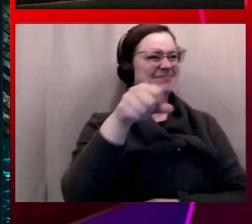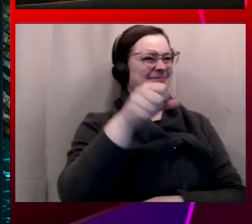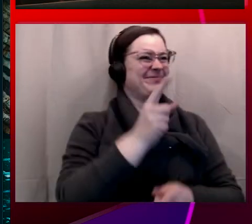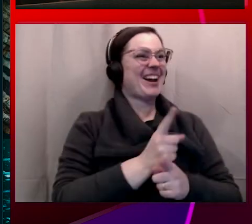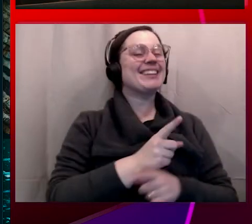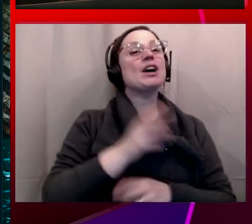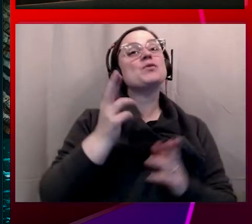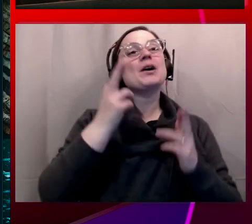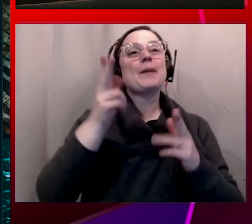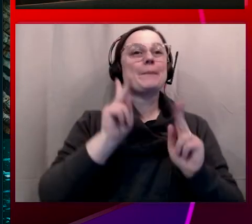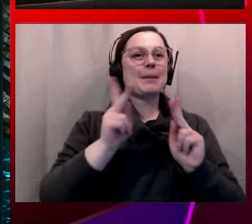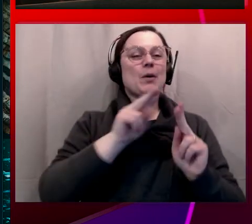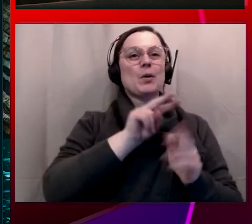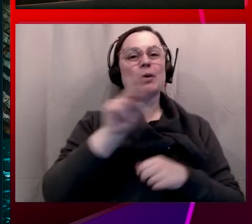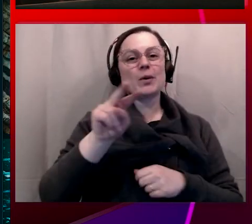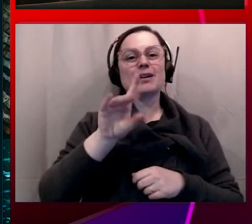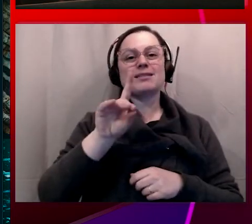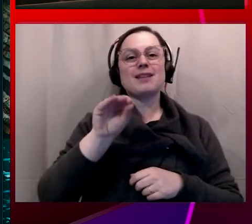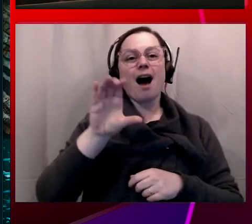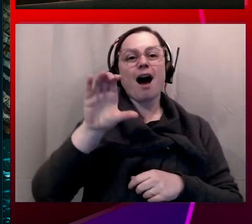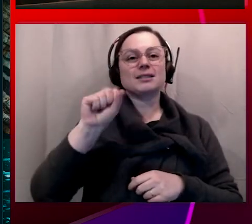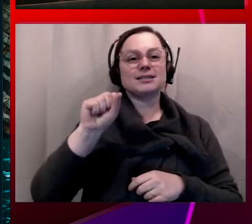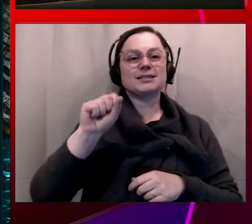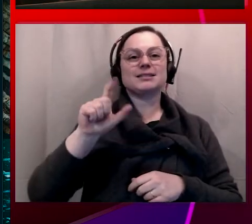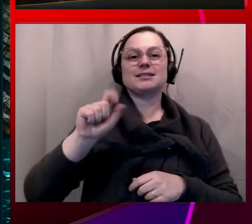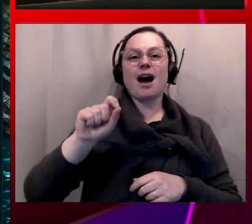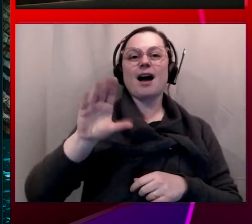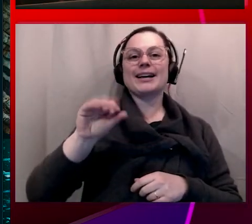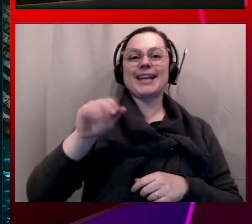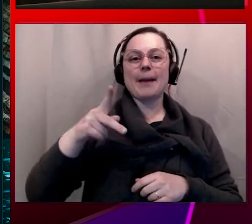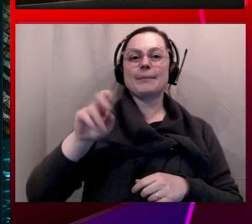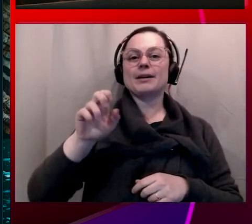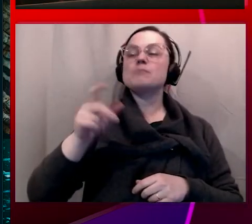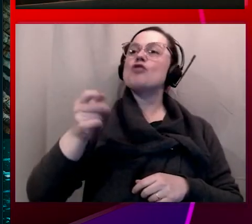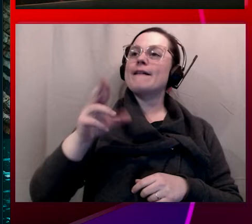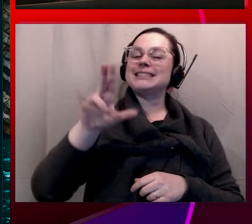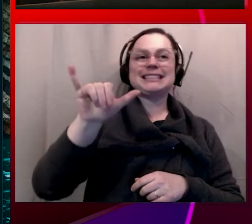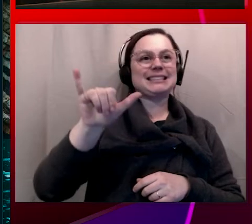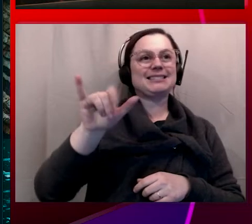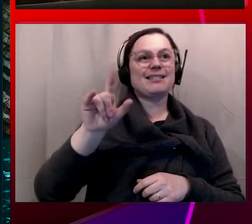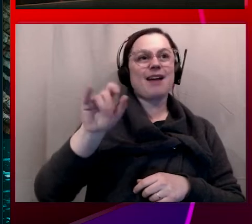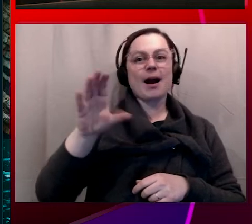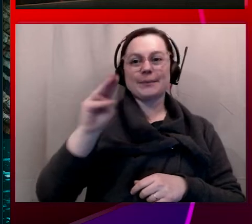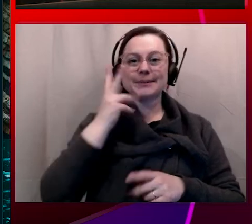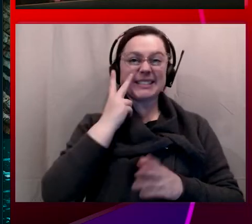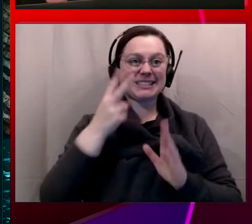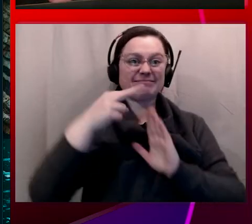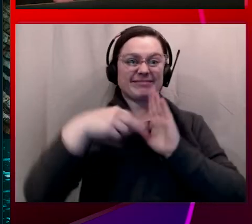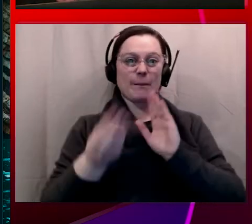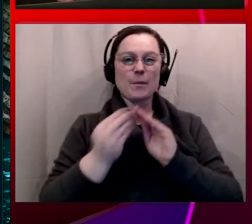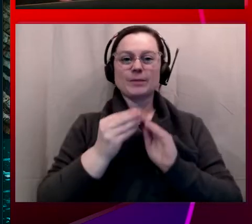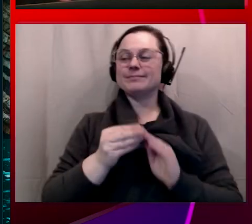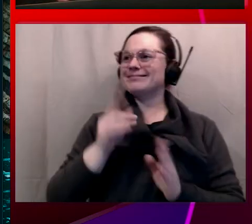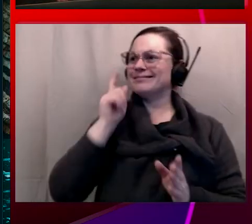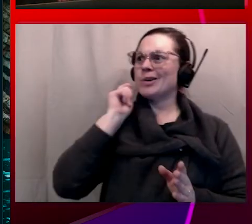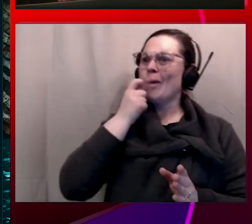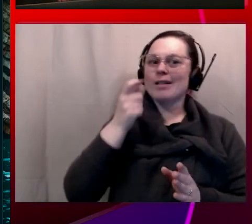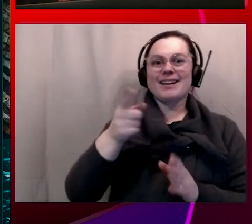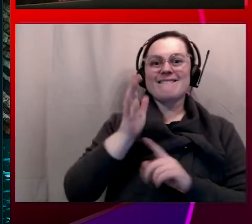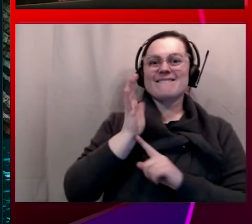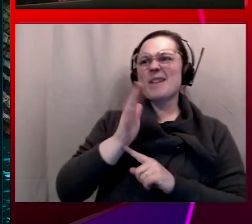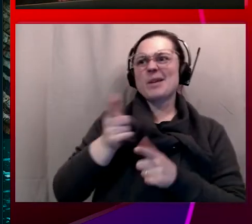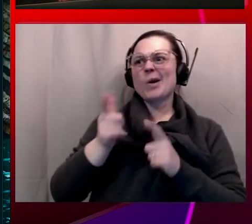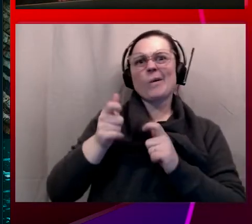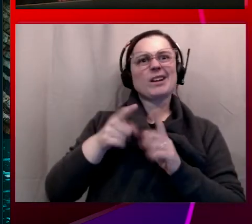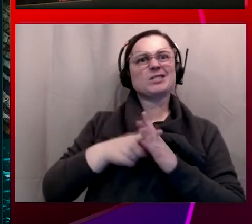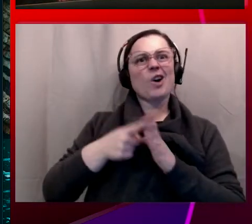people checking out docs.capeprivacy.com as well to get started and see what it's all about. And what's cool is this is a 5-minute quick start guide, so I can get signed up in a